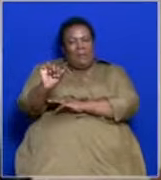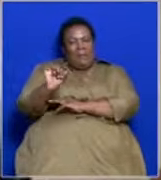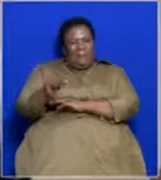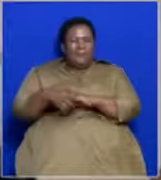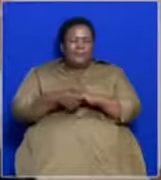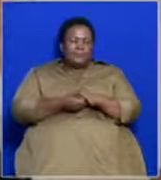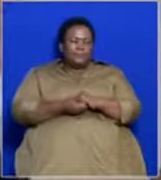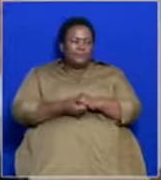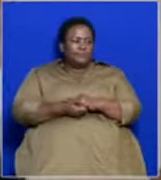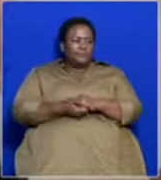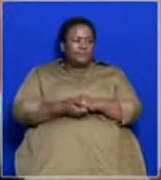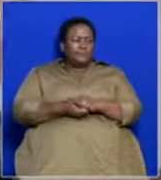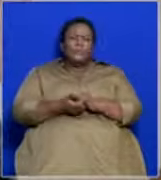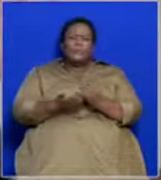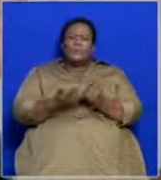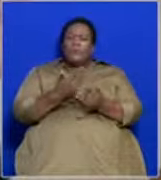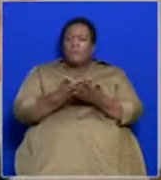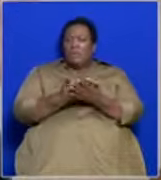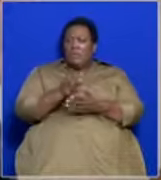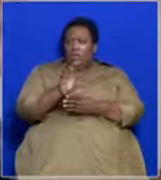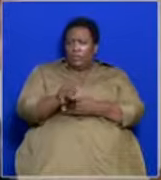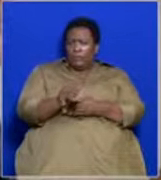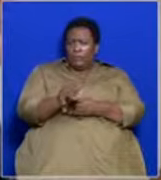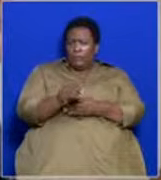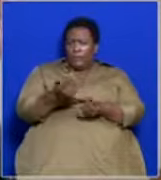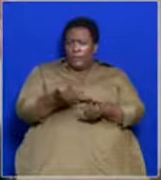Magagula. Firstly, I think,